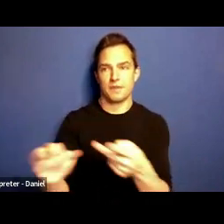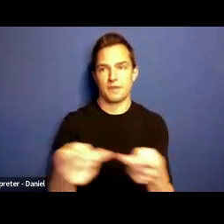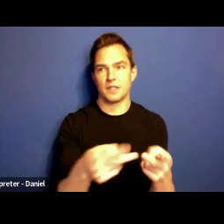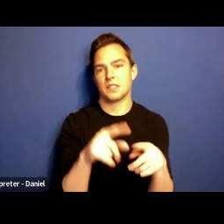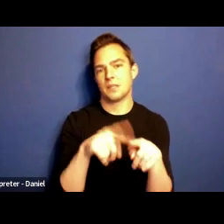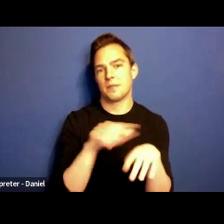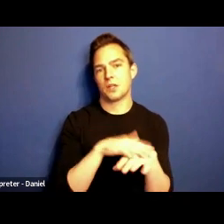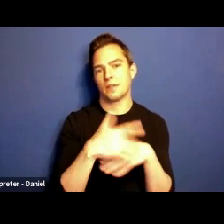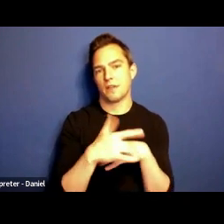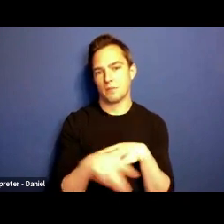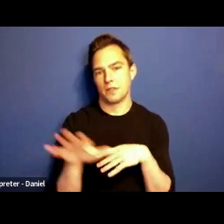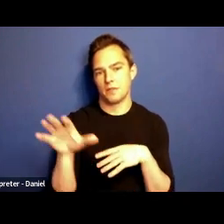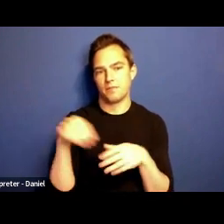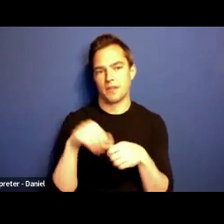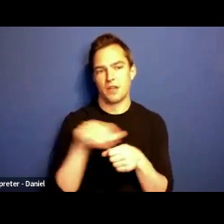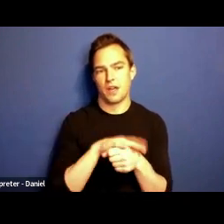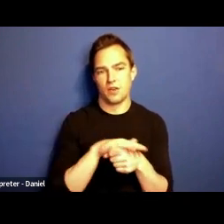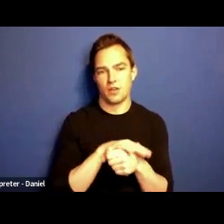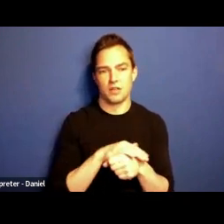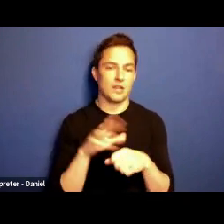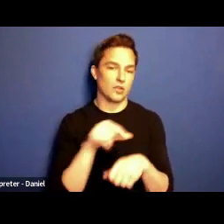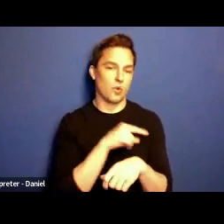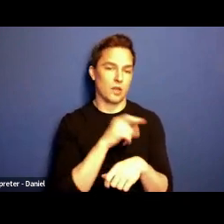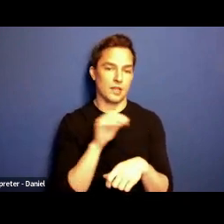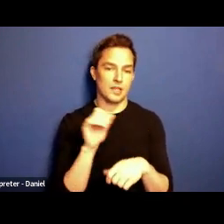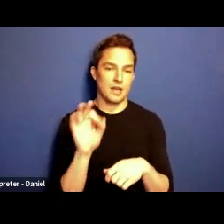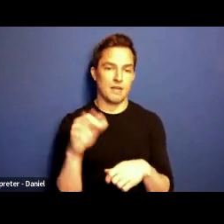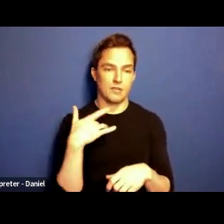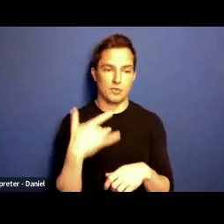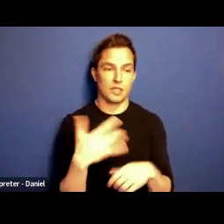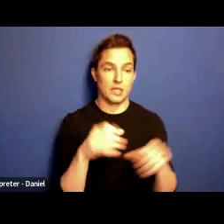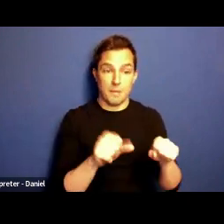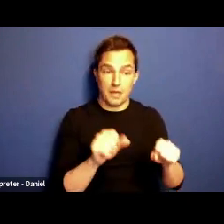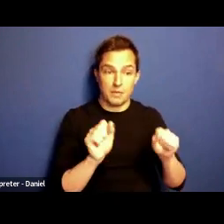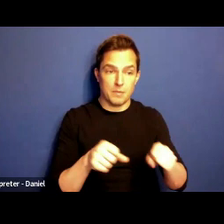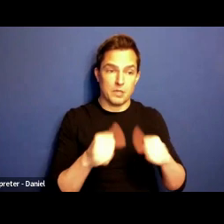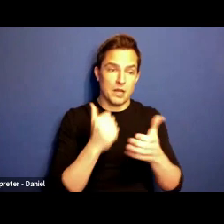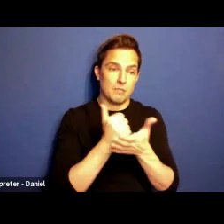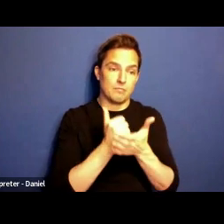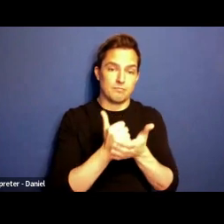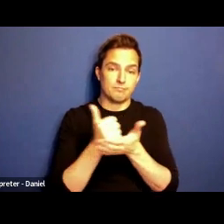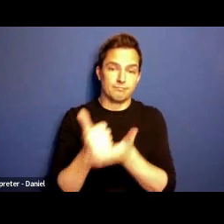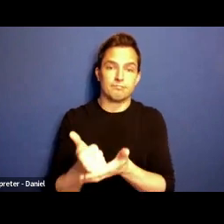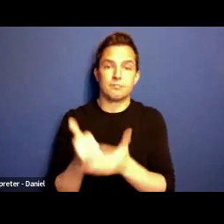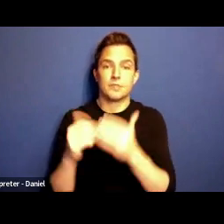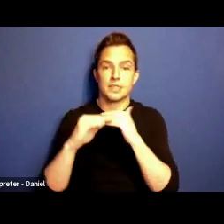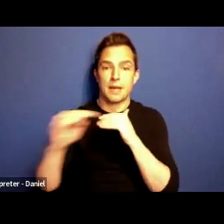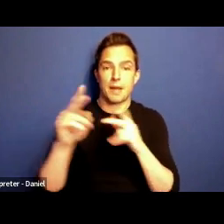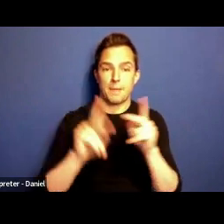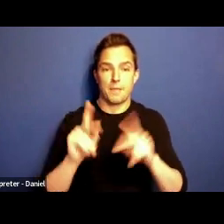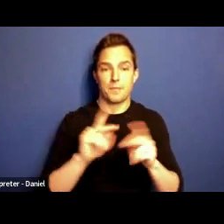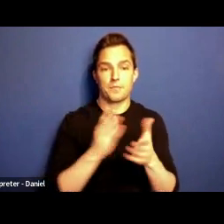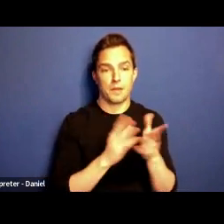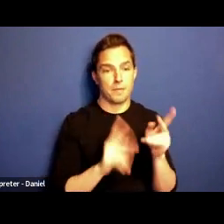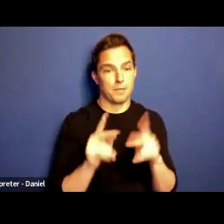services available and their quality of care, the ability of what they're doing to help stabilize people. Some individuals in acute mental health